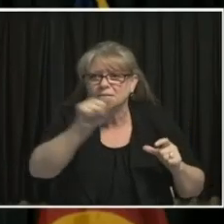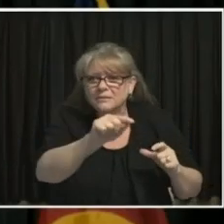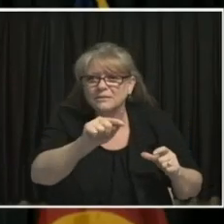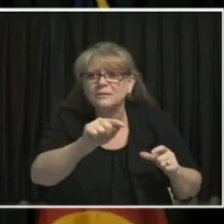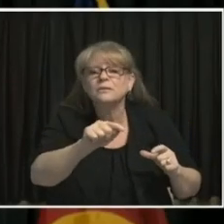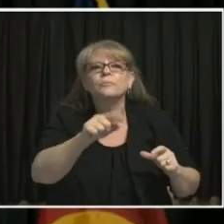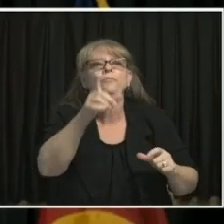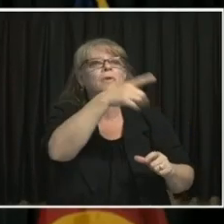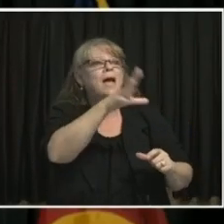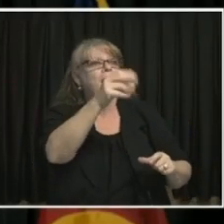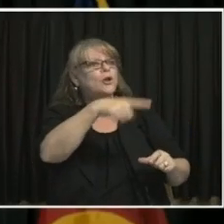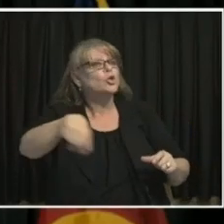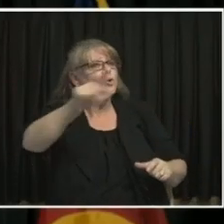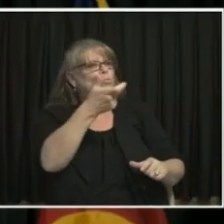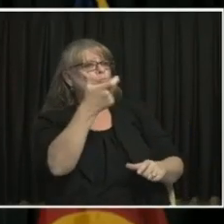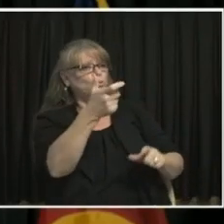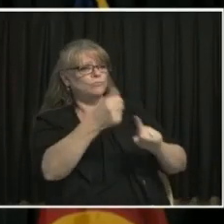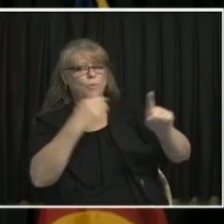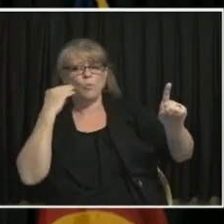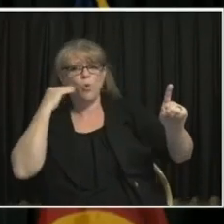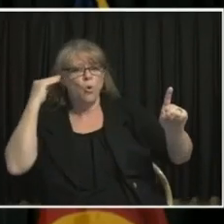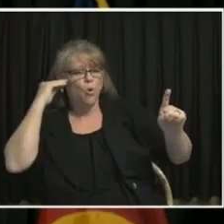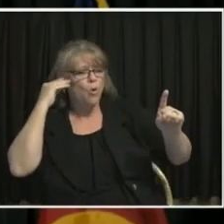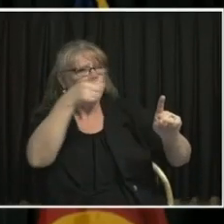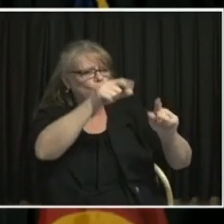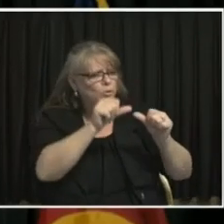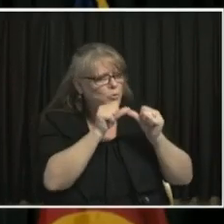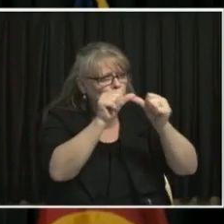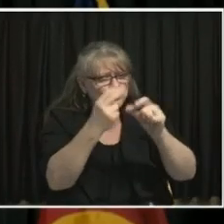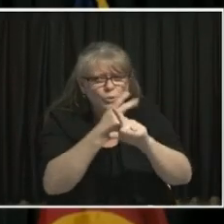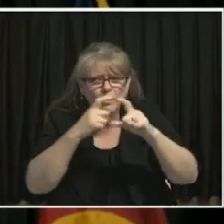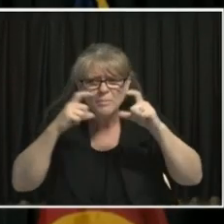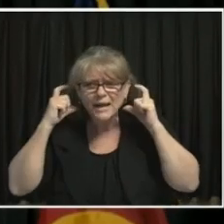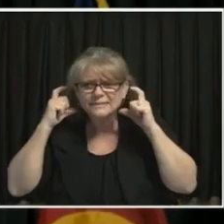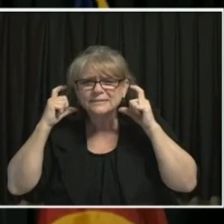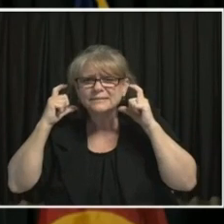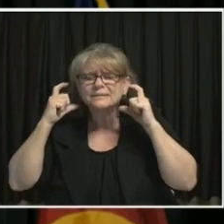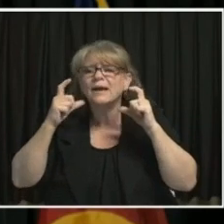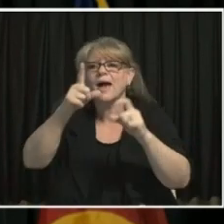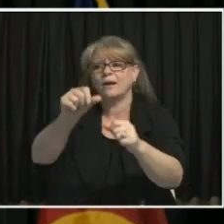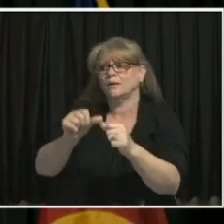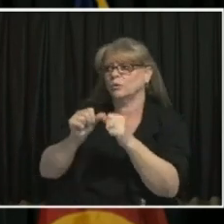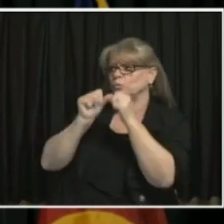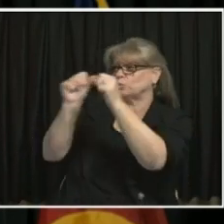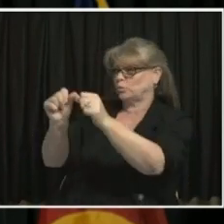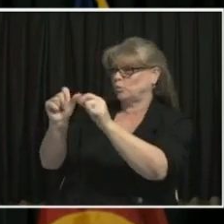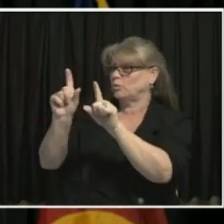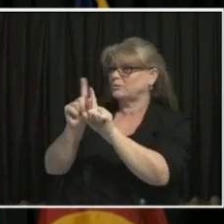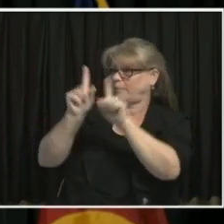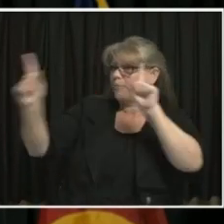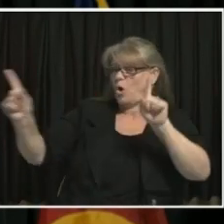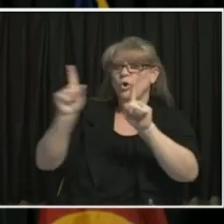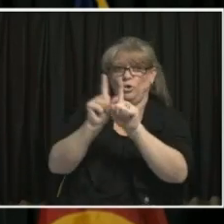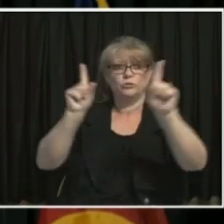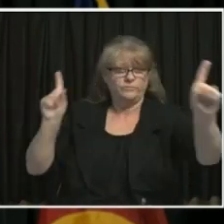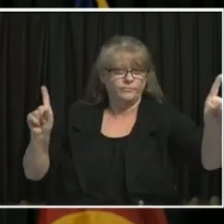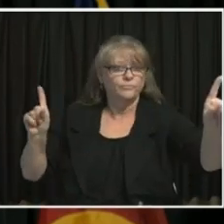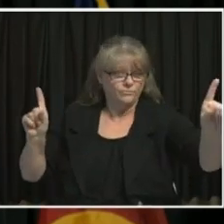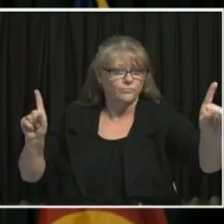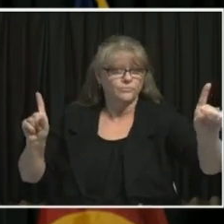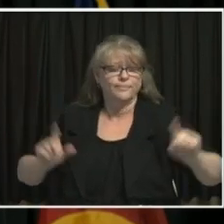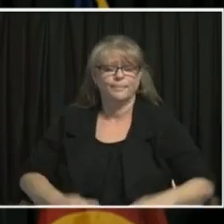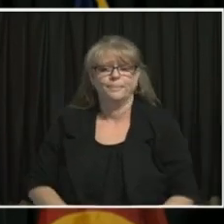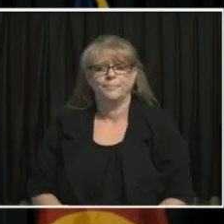feet apart to the extent they can, and several brave members of the press corps are here, as well as our videographers. As we